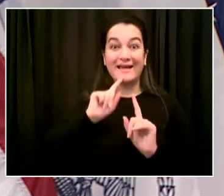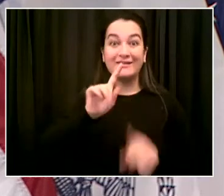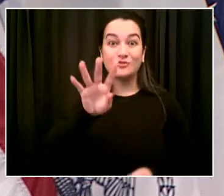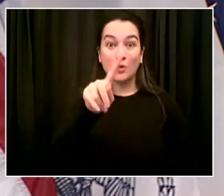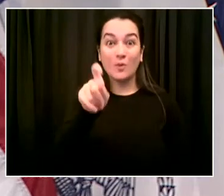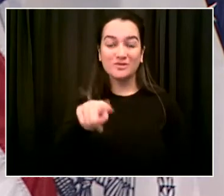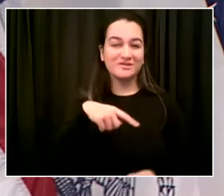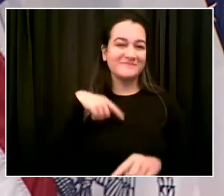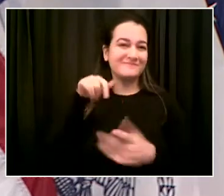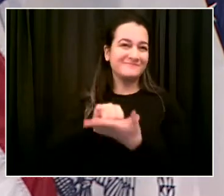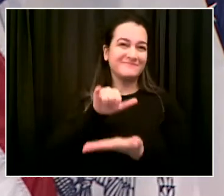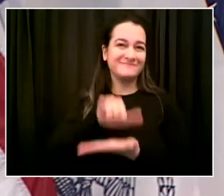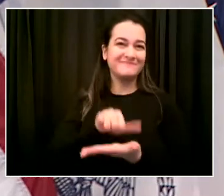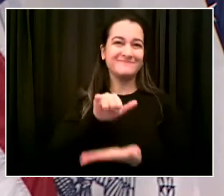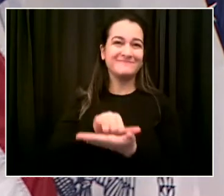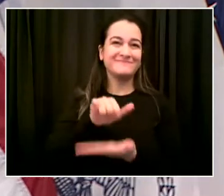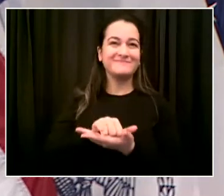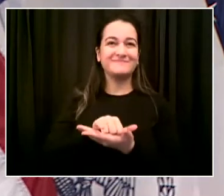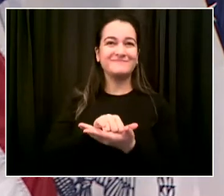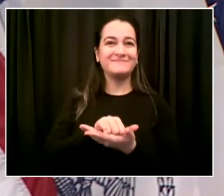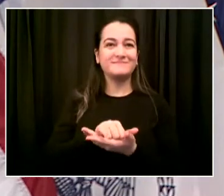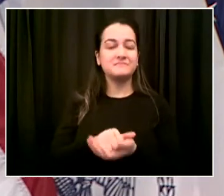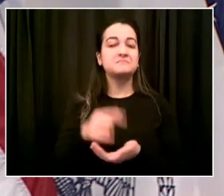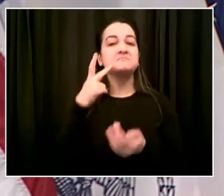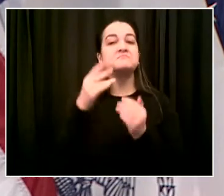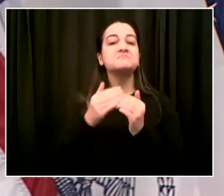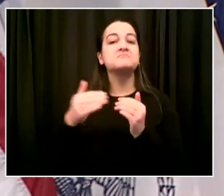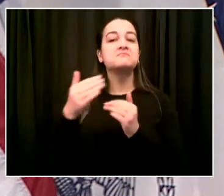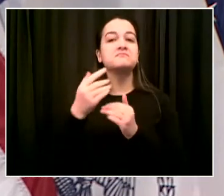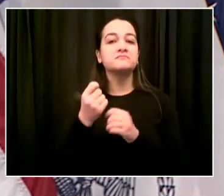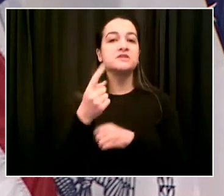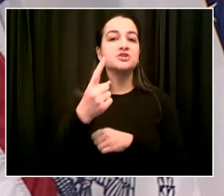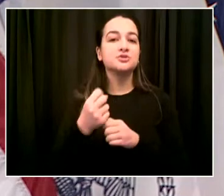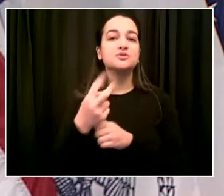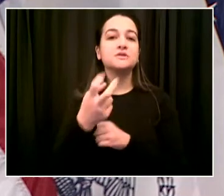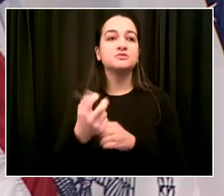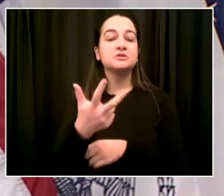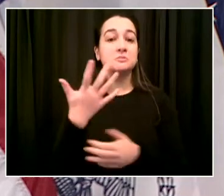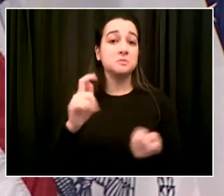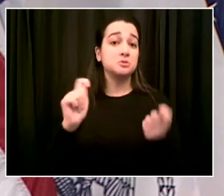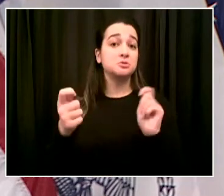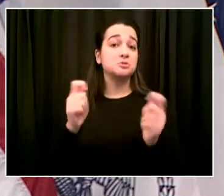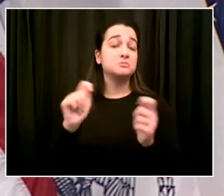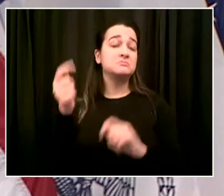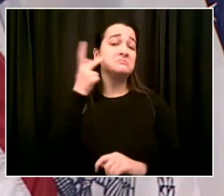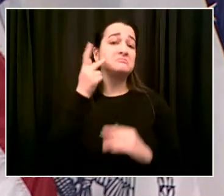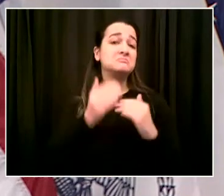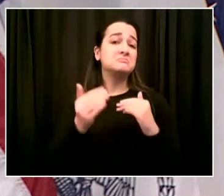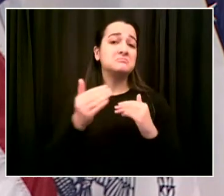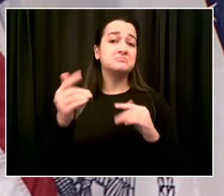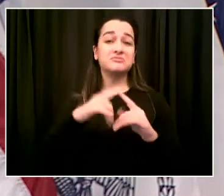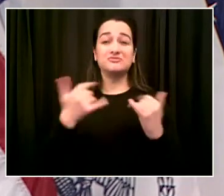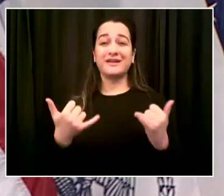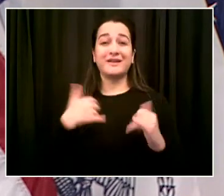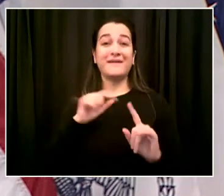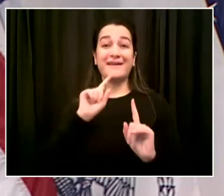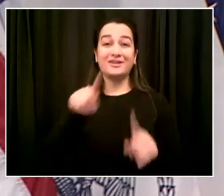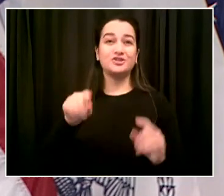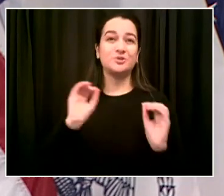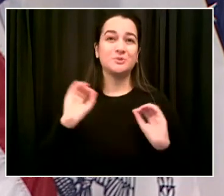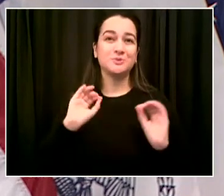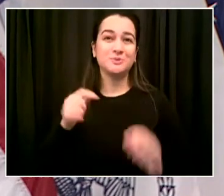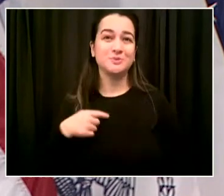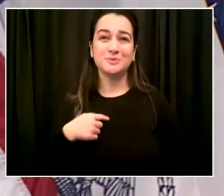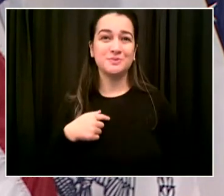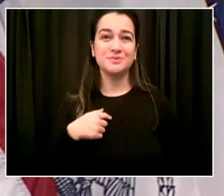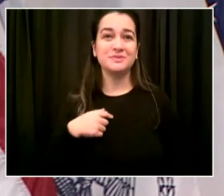of population coming back and jobs coming back, and that's what we're doing in everything we're going to focus on 2021. When I